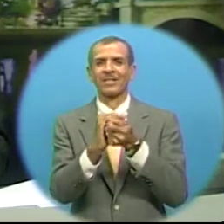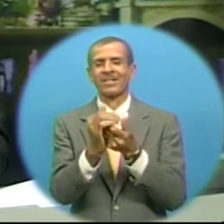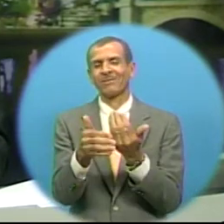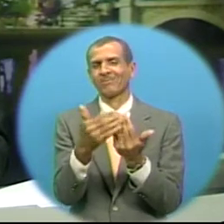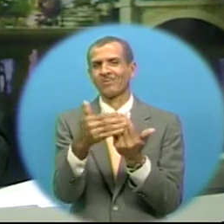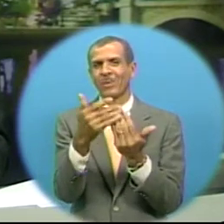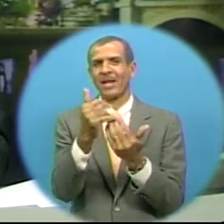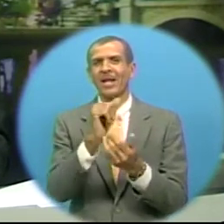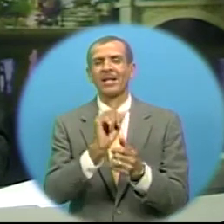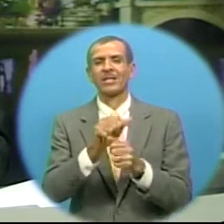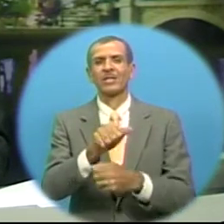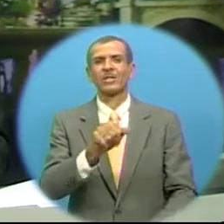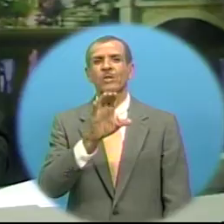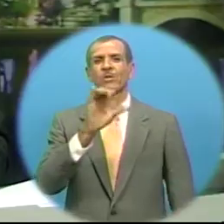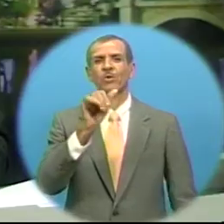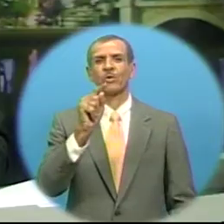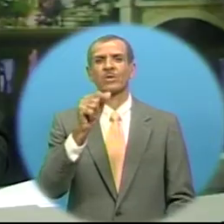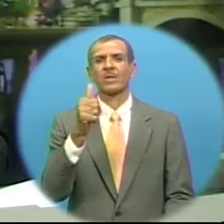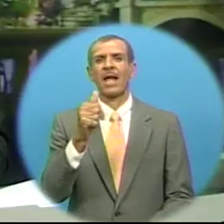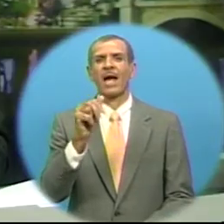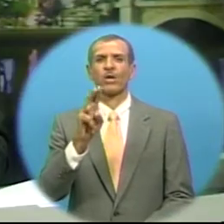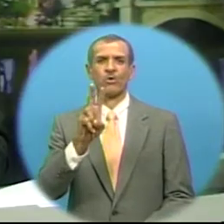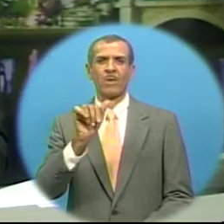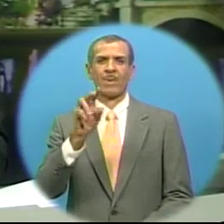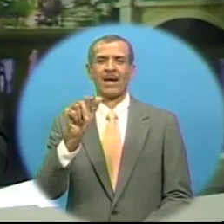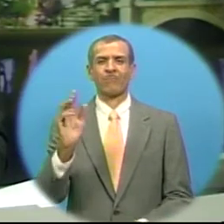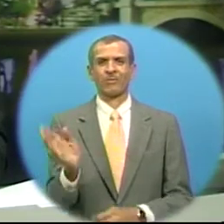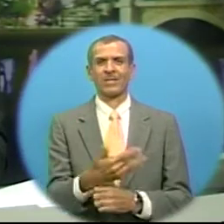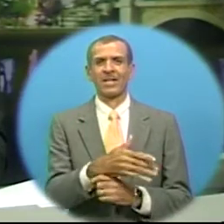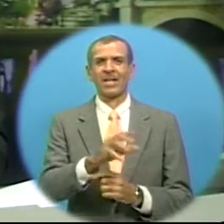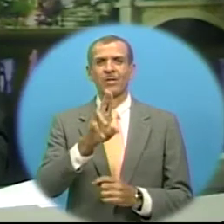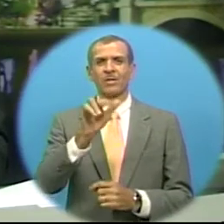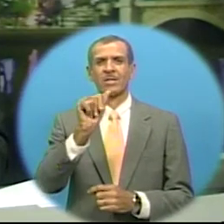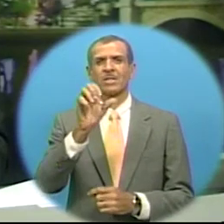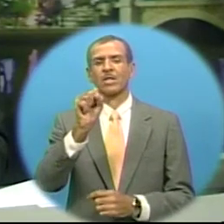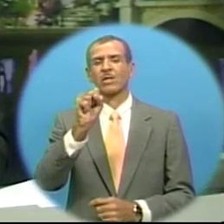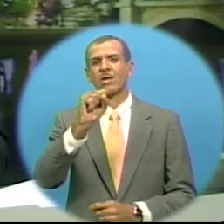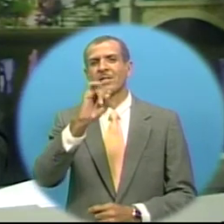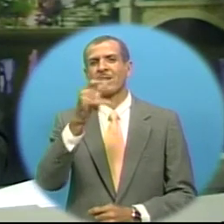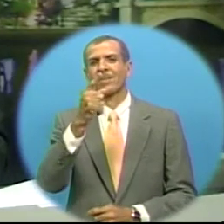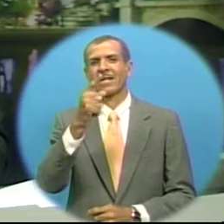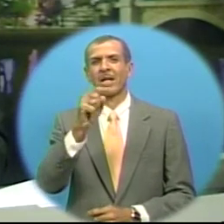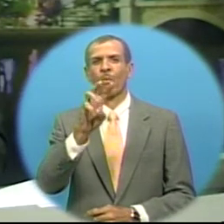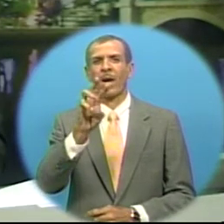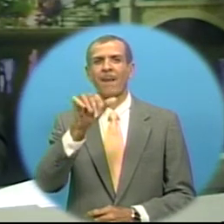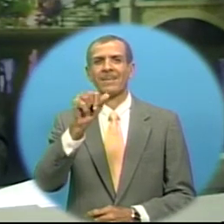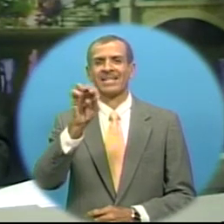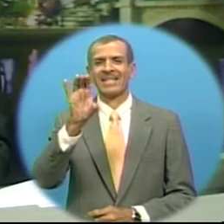Combined Schools Hoopsters, while UWI brushed aside Urban Vibes St. John Sonics at the YMCA.